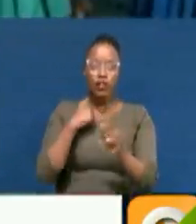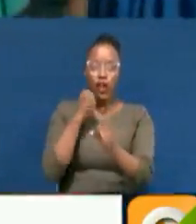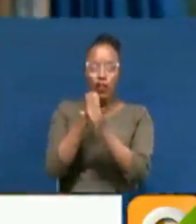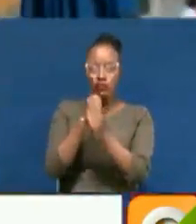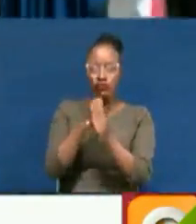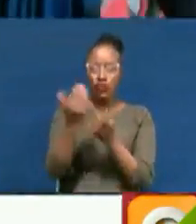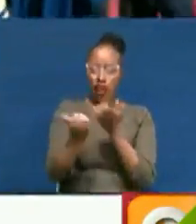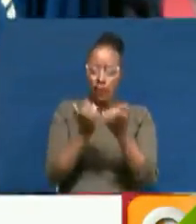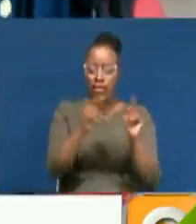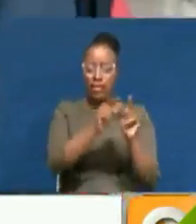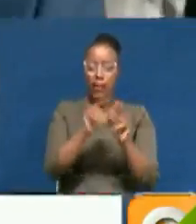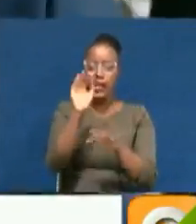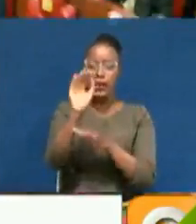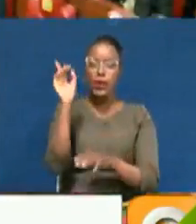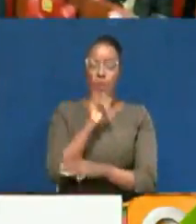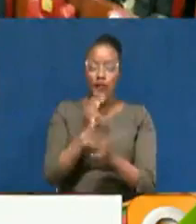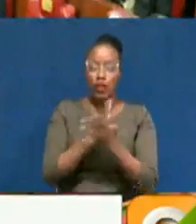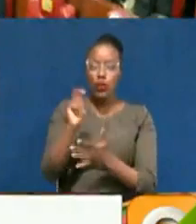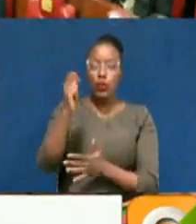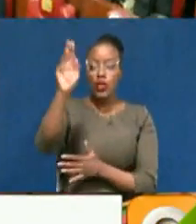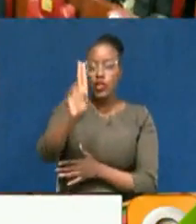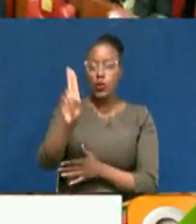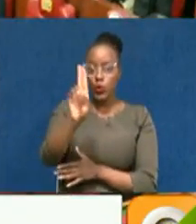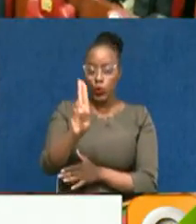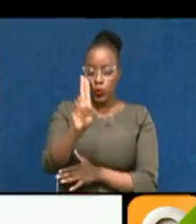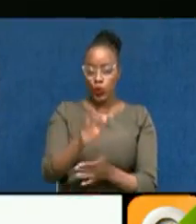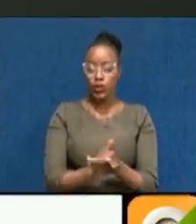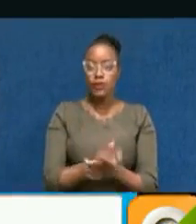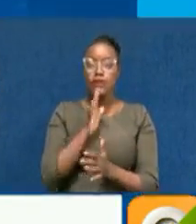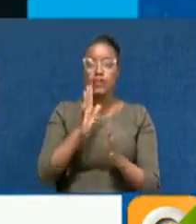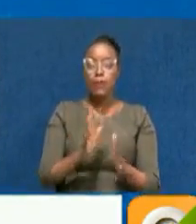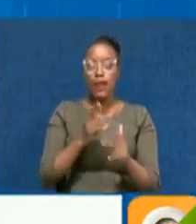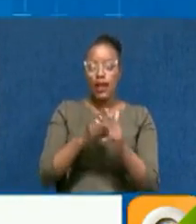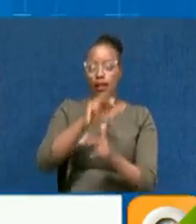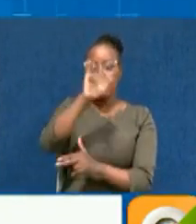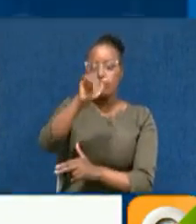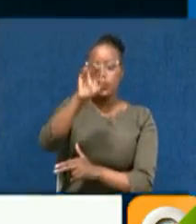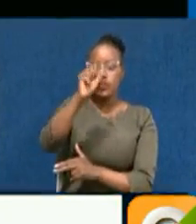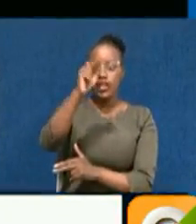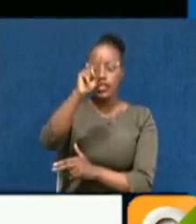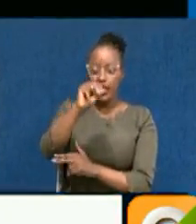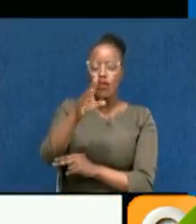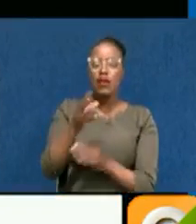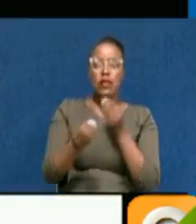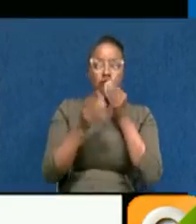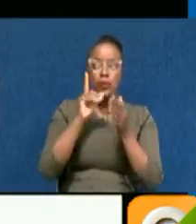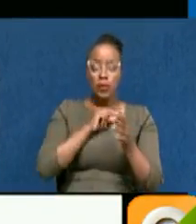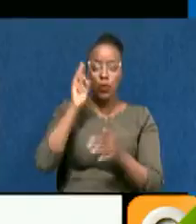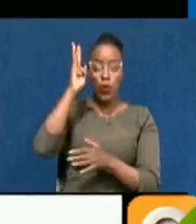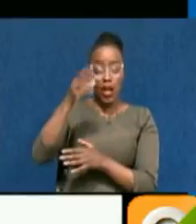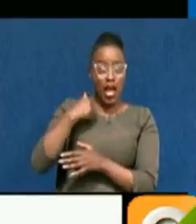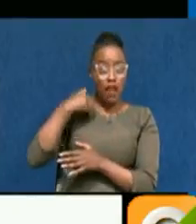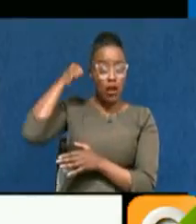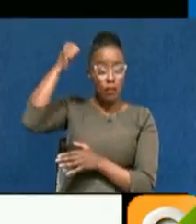priority business as had been requested by President Uhuru Kenyatta. Speaker Justin Muturi informing members that they will consider